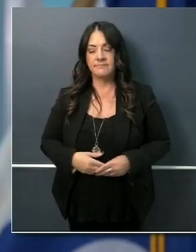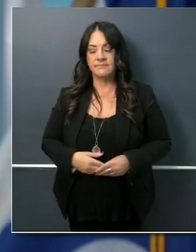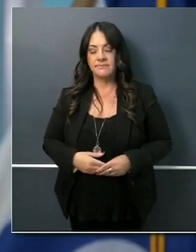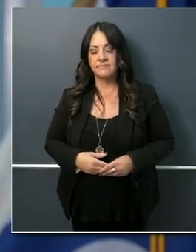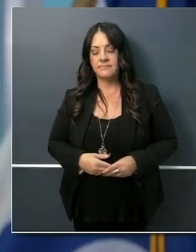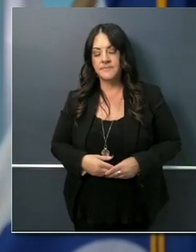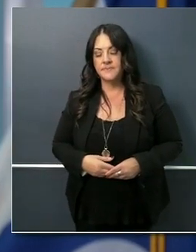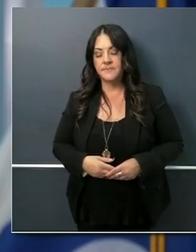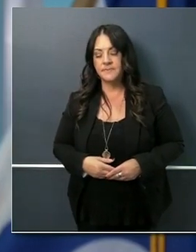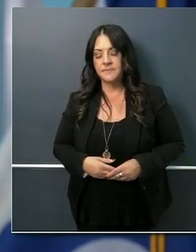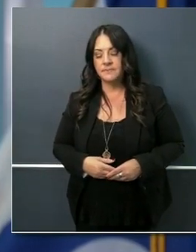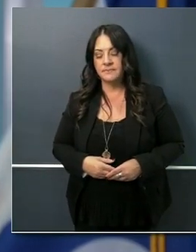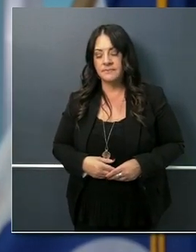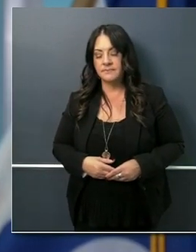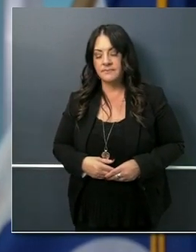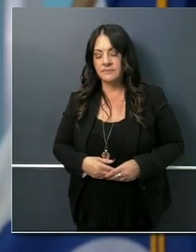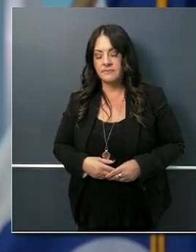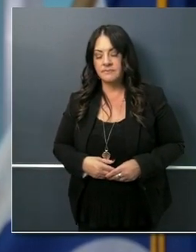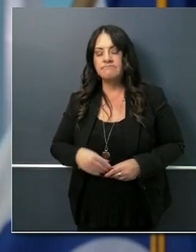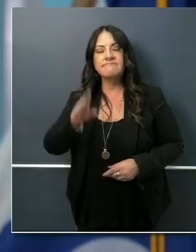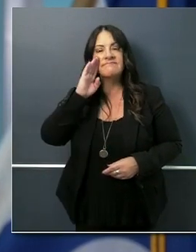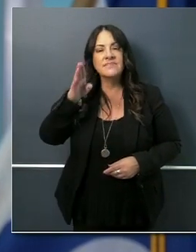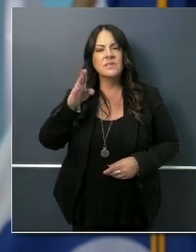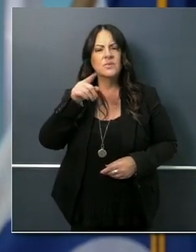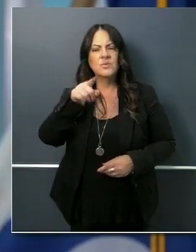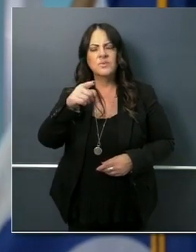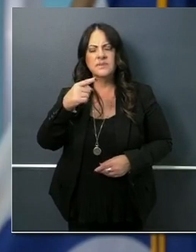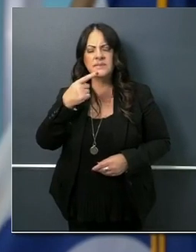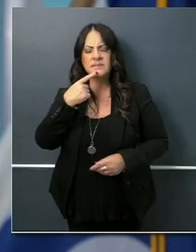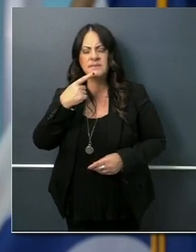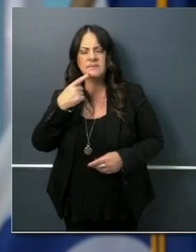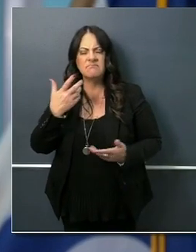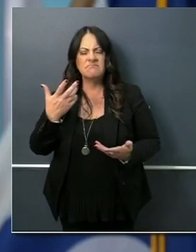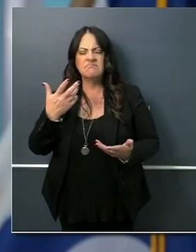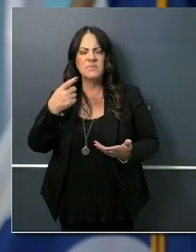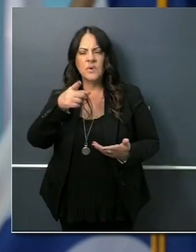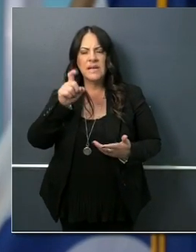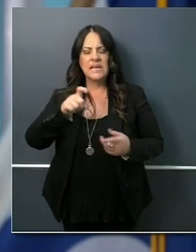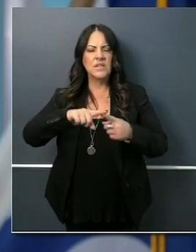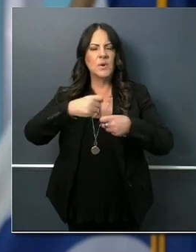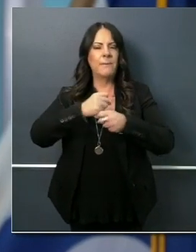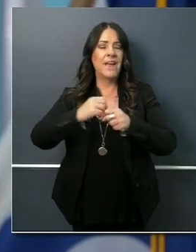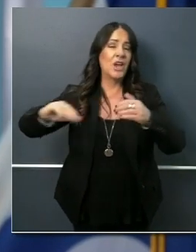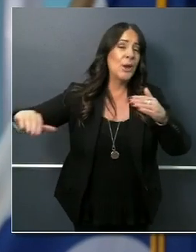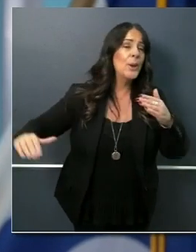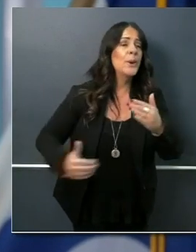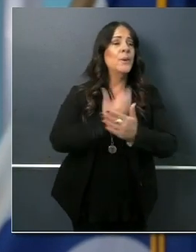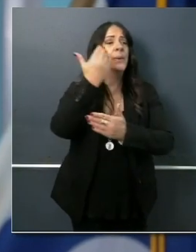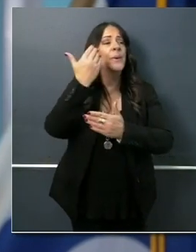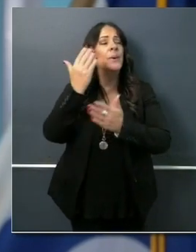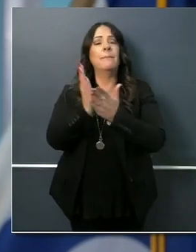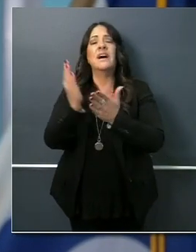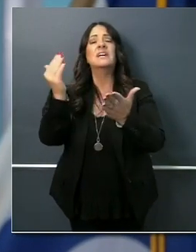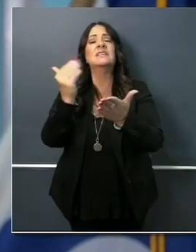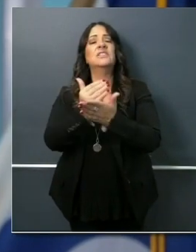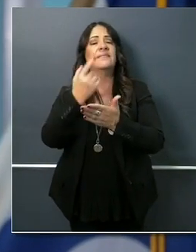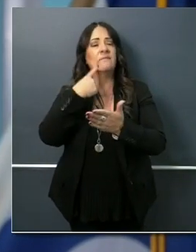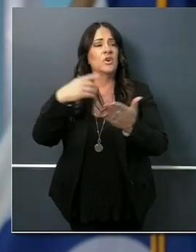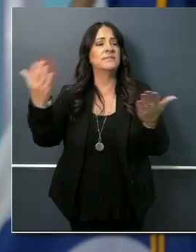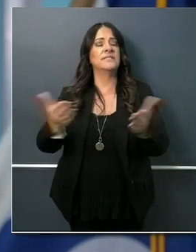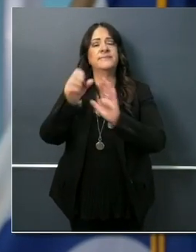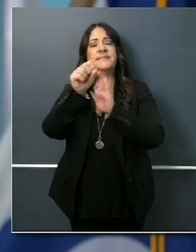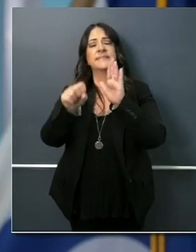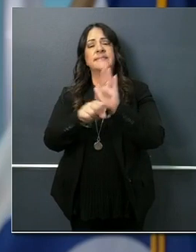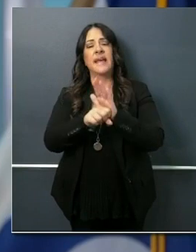Hi, Governor. You have said that you need to craft a completely new budget. I'm just wondering if you have a timeline for that and if you have a